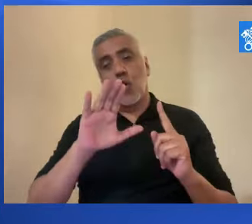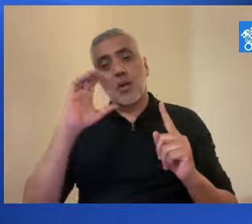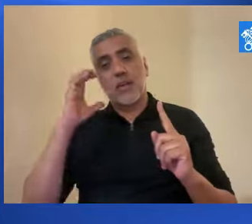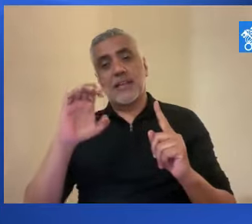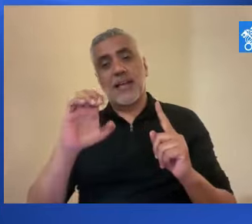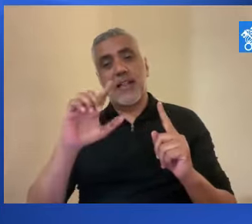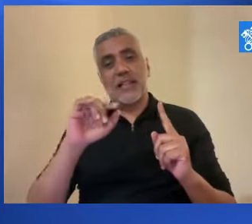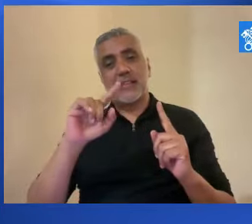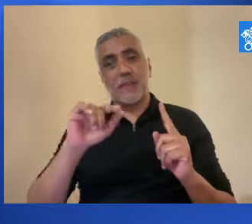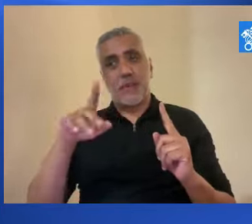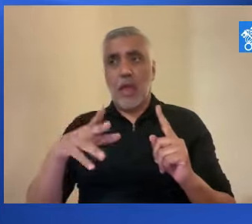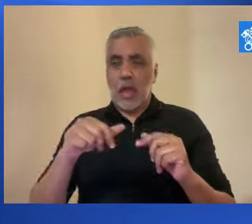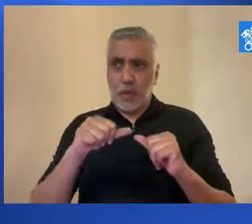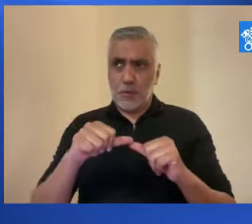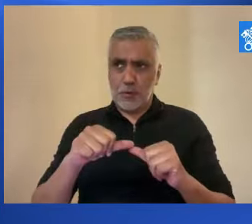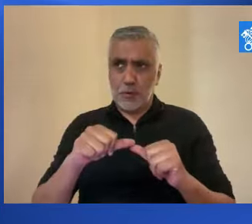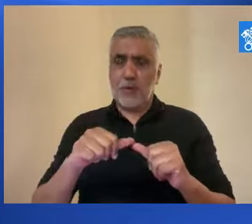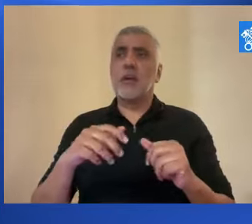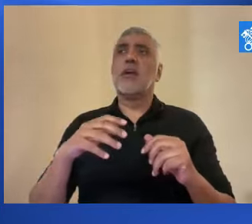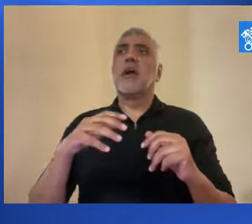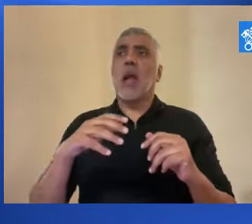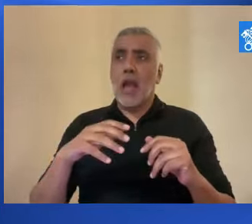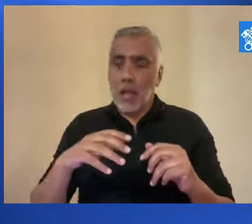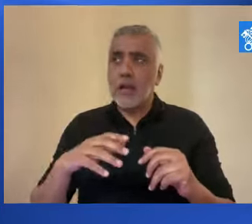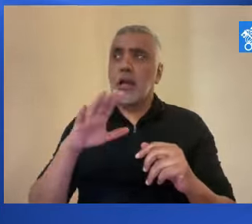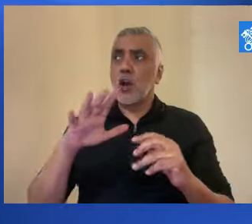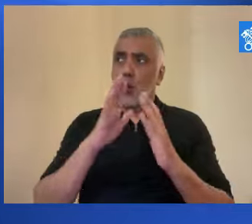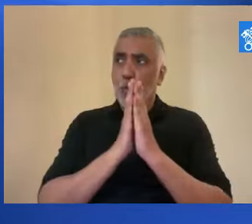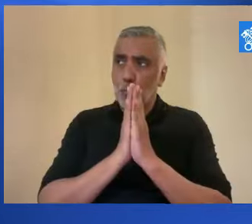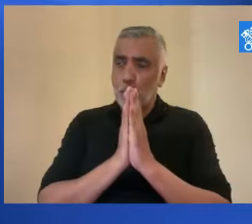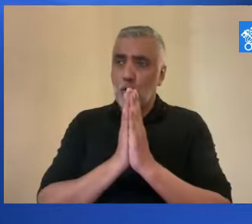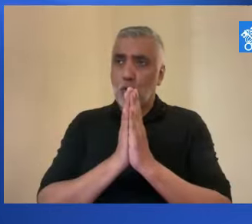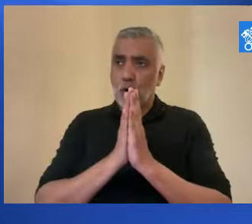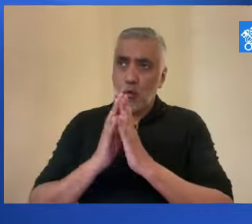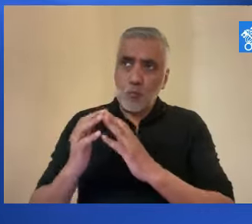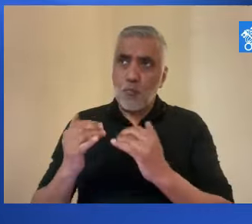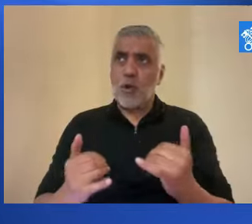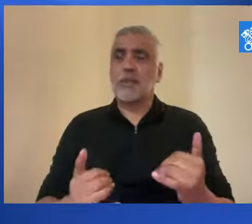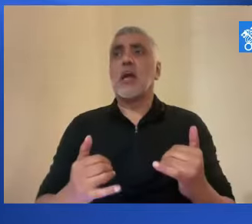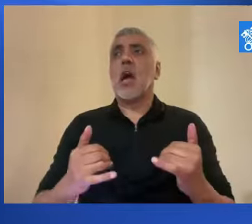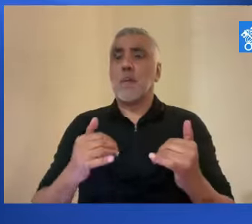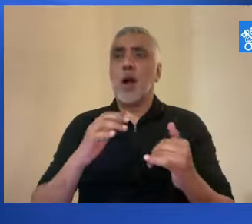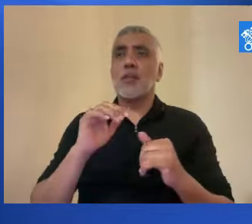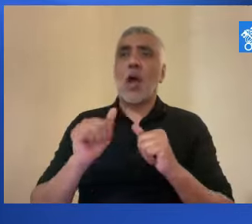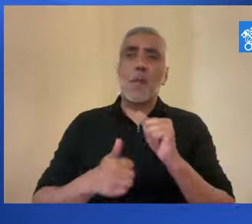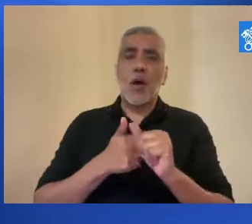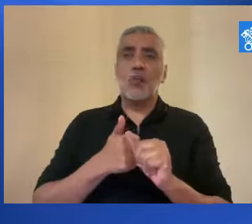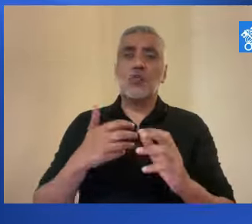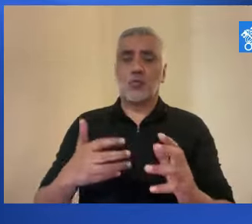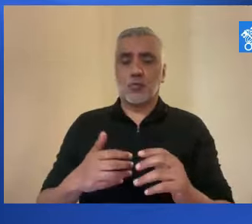in her prayerful presence among the apostles in the upper room, as they awaited the outpouring of the Holy